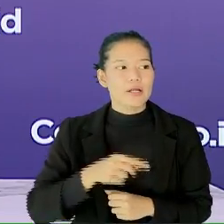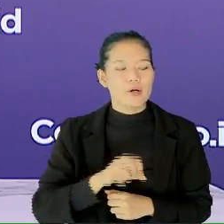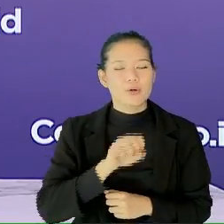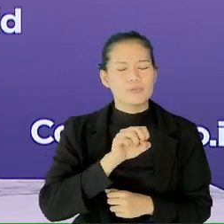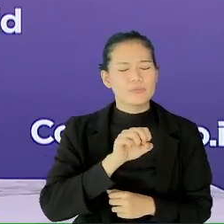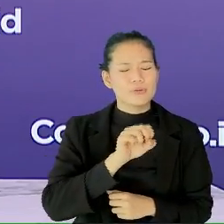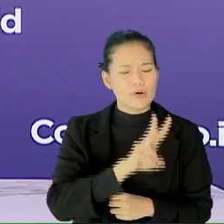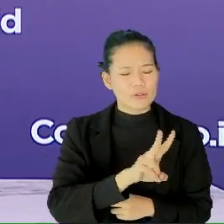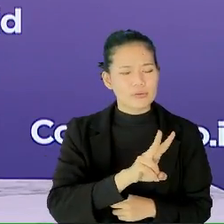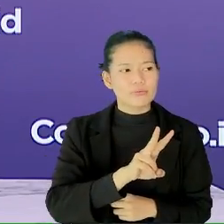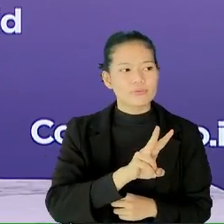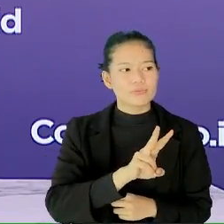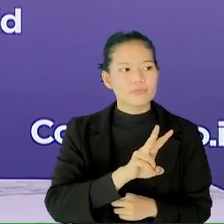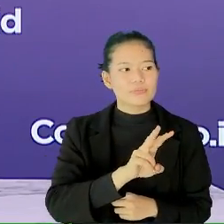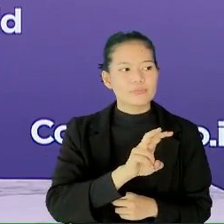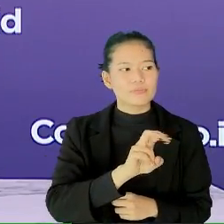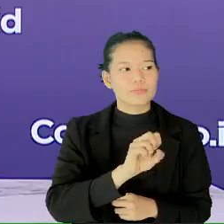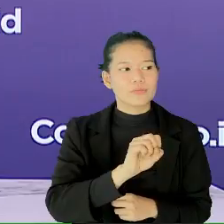273,891 to